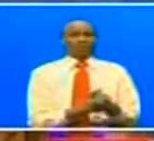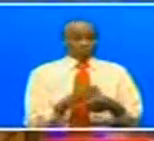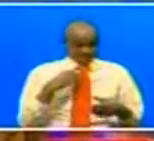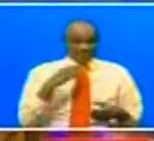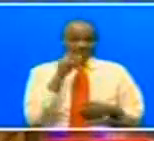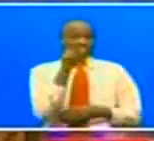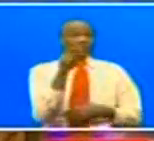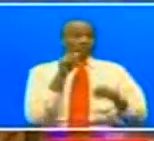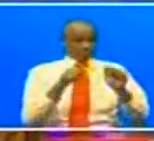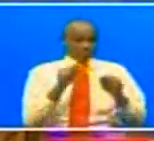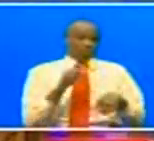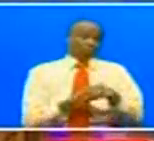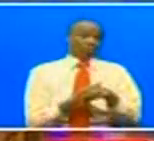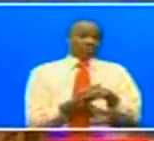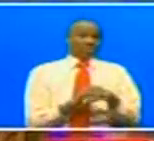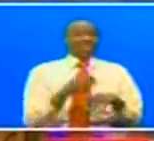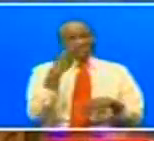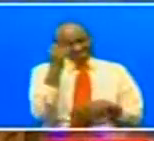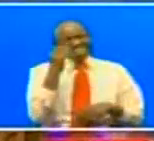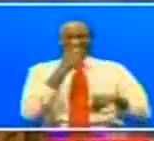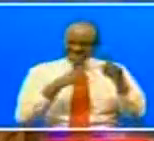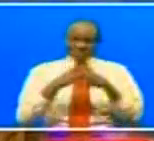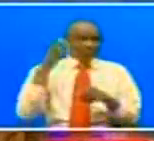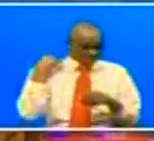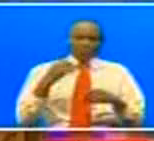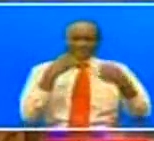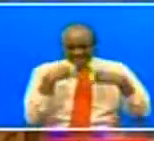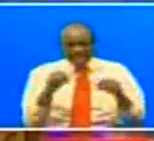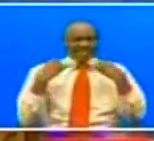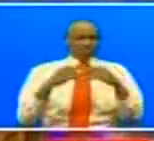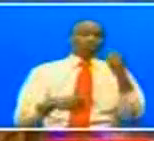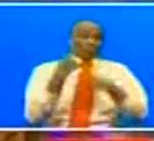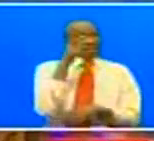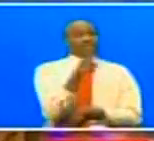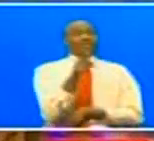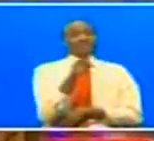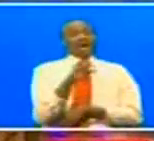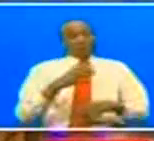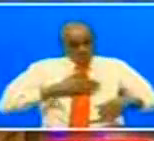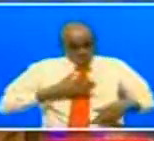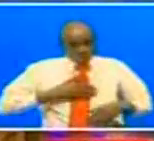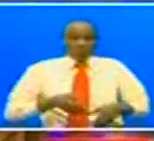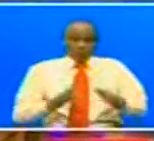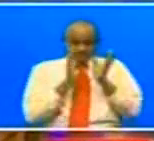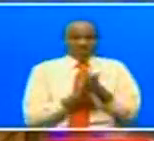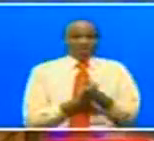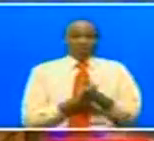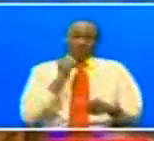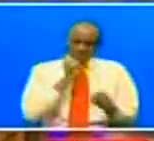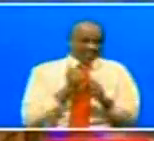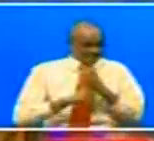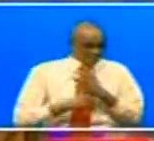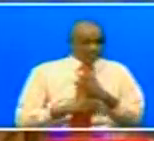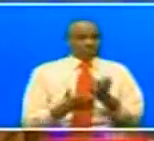out the hard way. Northern Ireland, 30 years of the Troubles, we tried to win this through hardware. And actually it was hearts and minds, it was